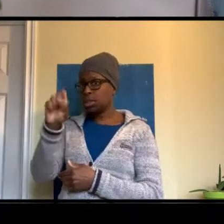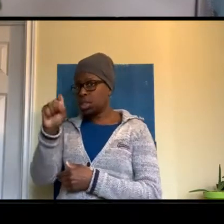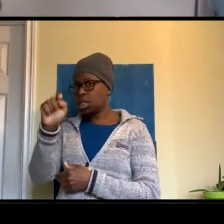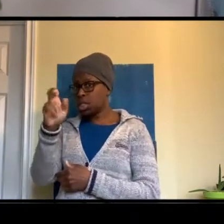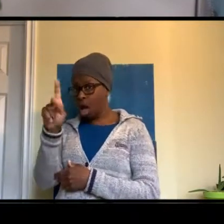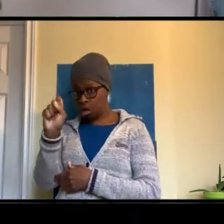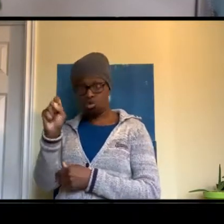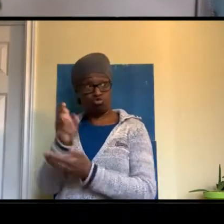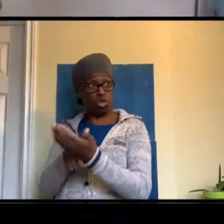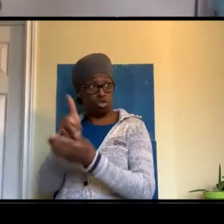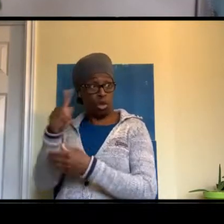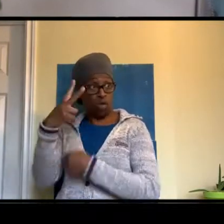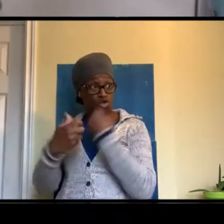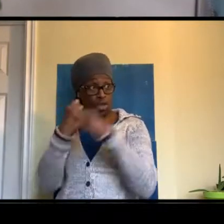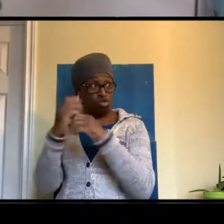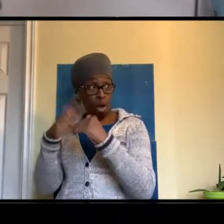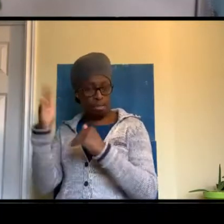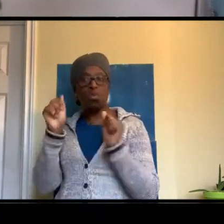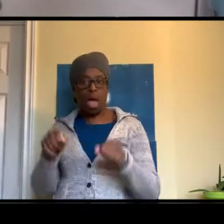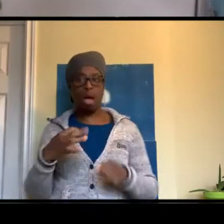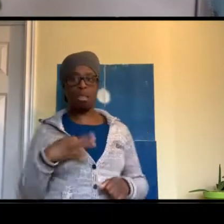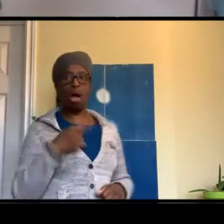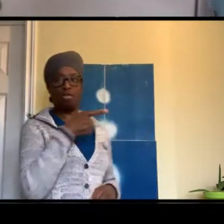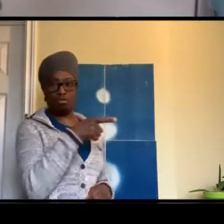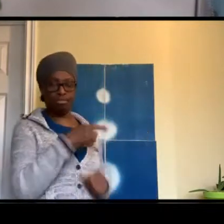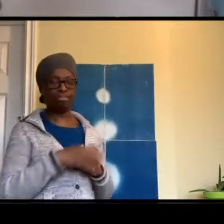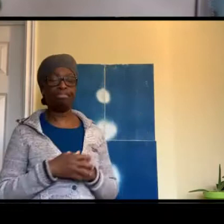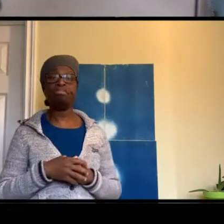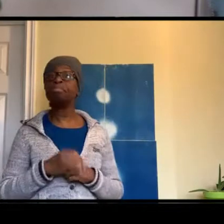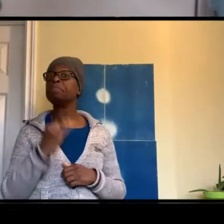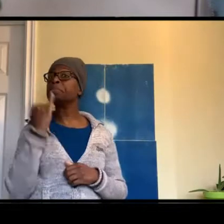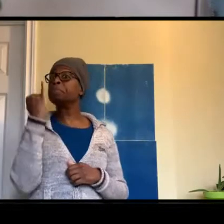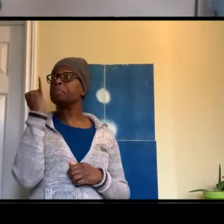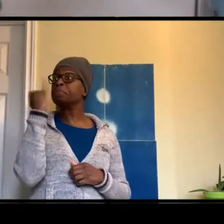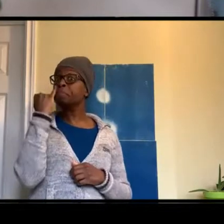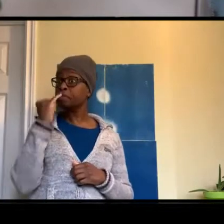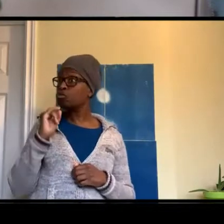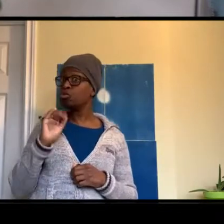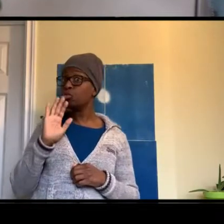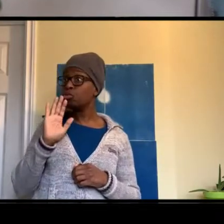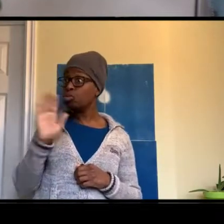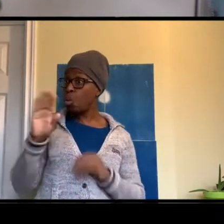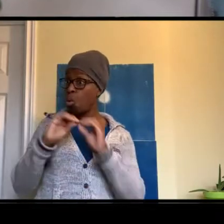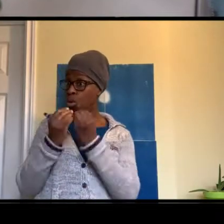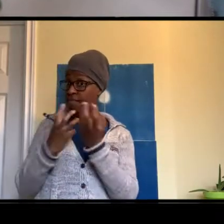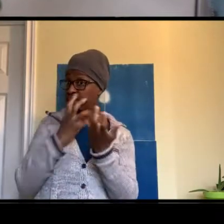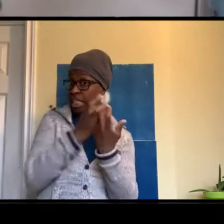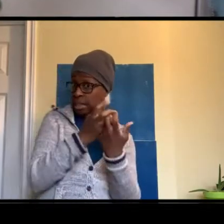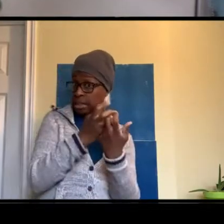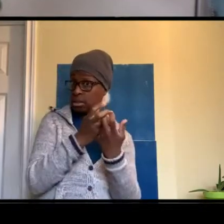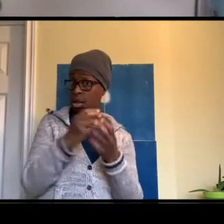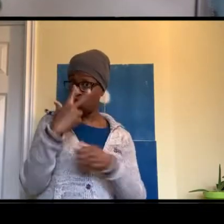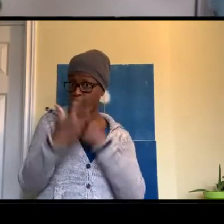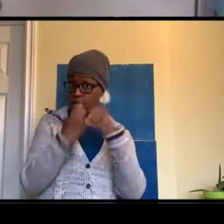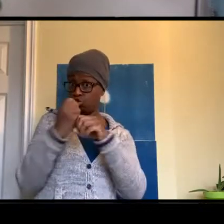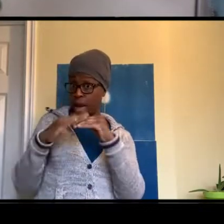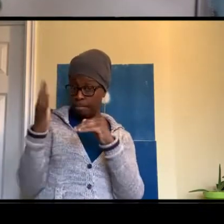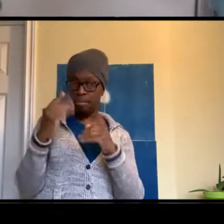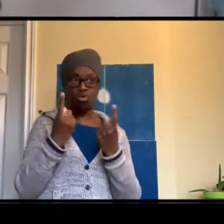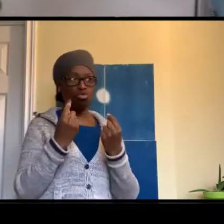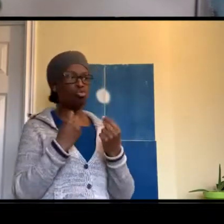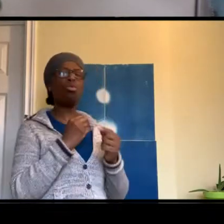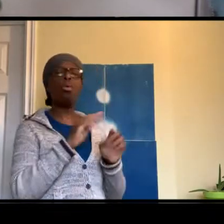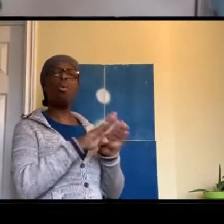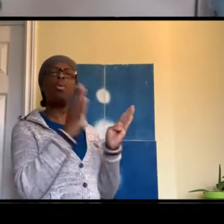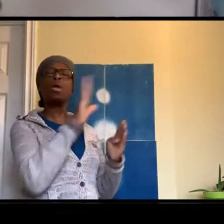get an idea of what kind of projects have been successful, and an idea if you find out that someone you know received a grant from